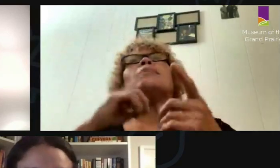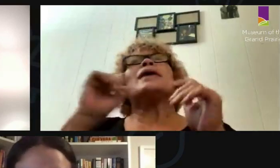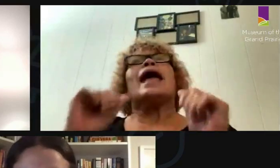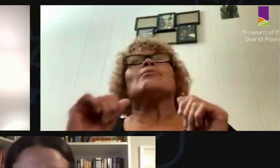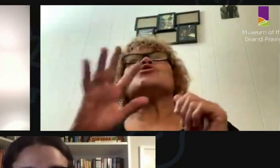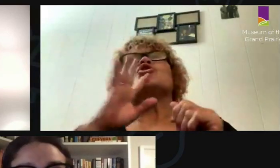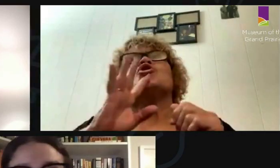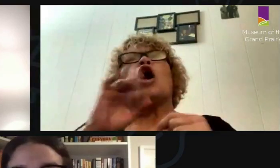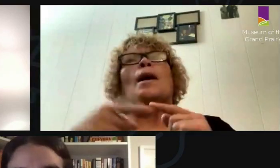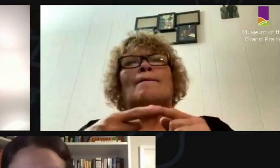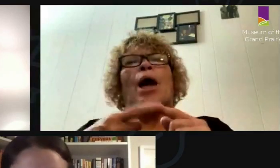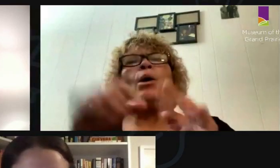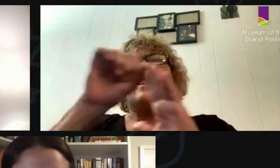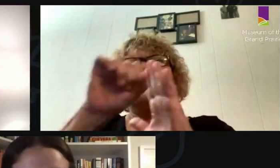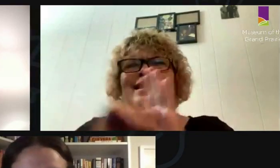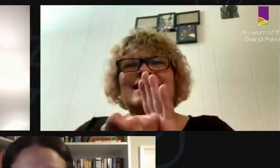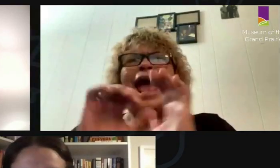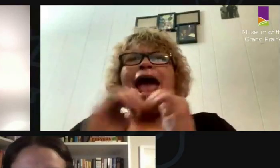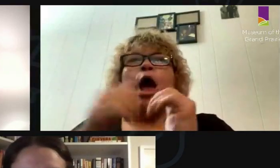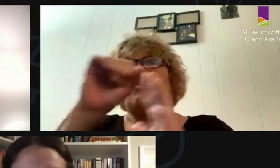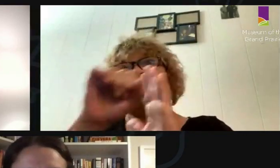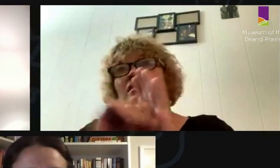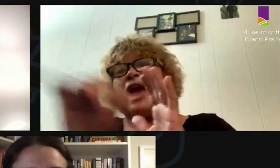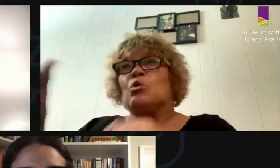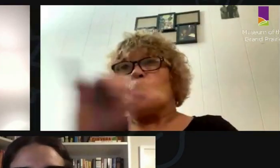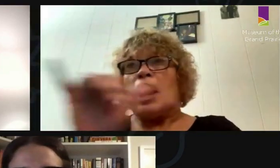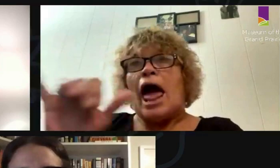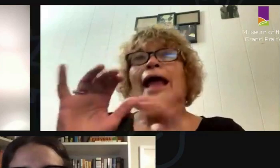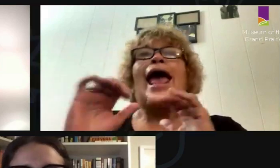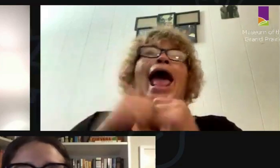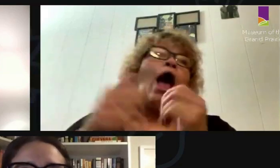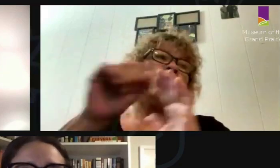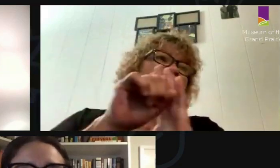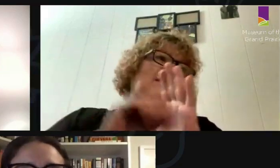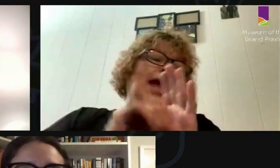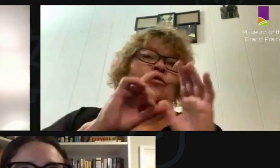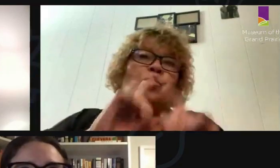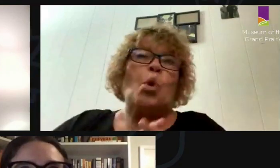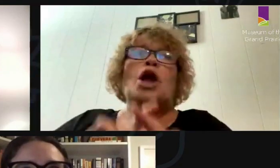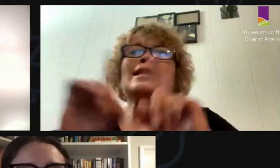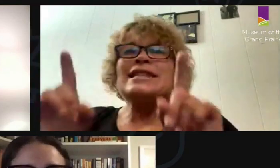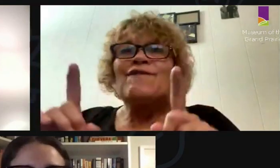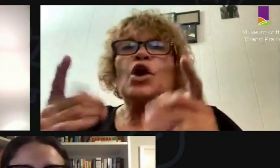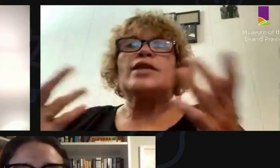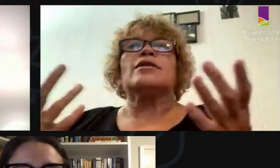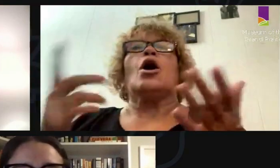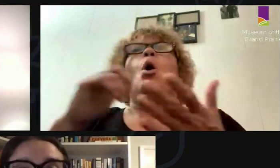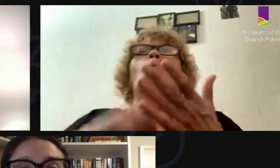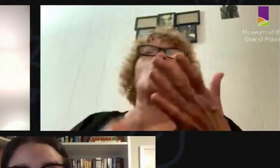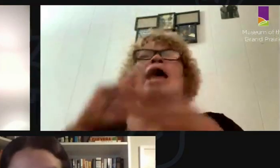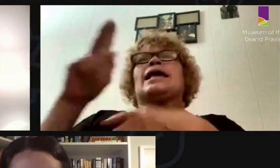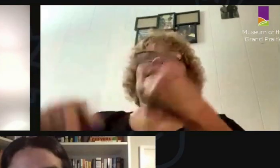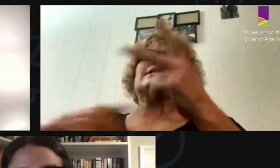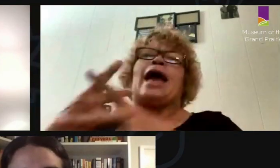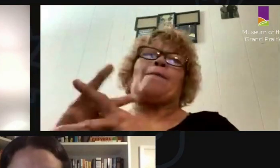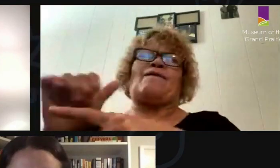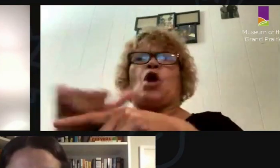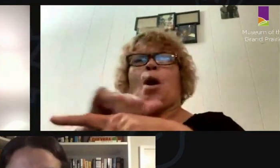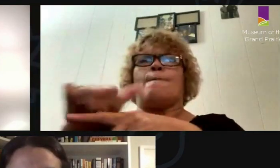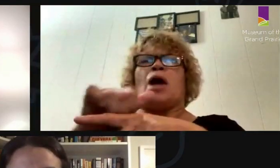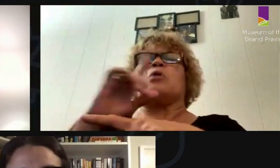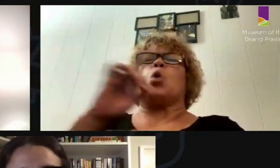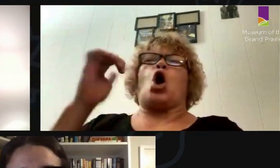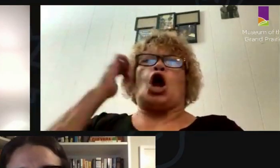states in relation to each other, how they differed, you know, what types of practices were common across